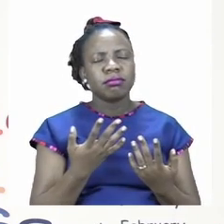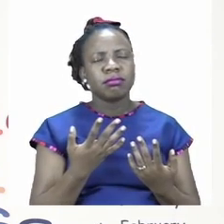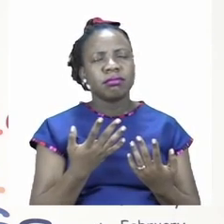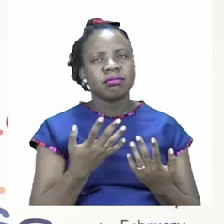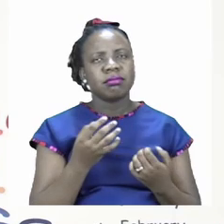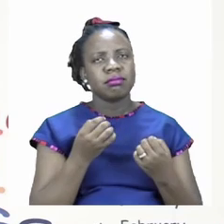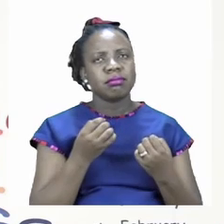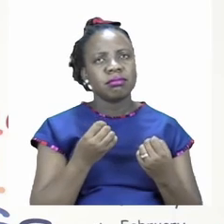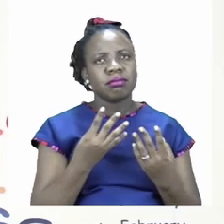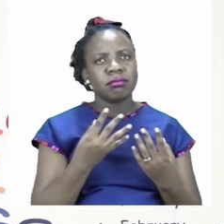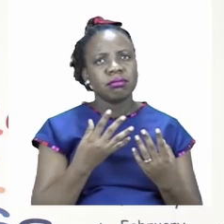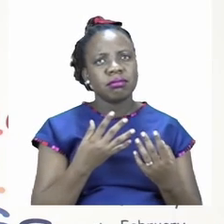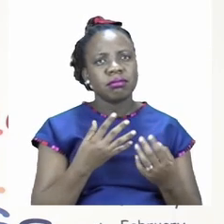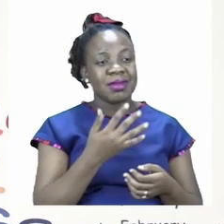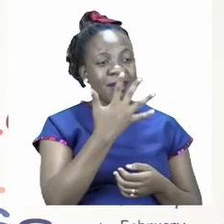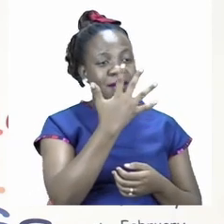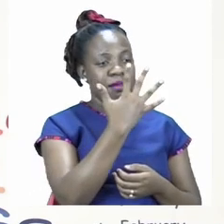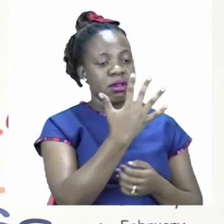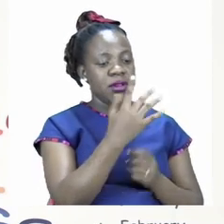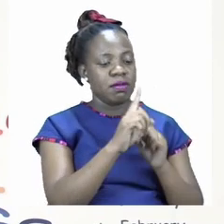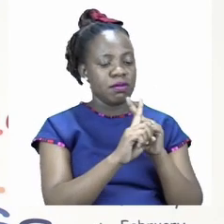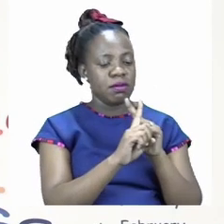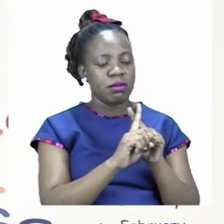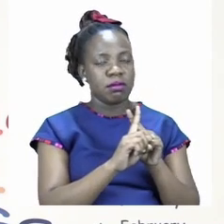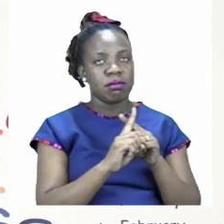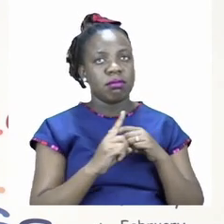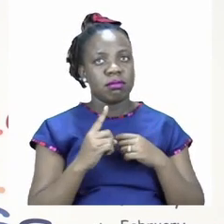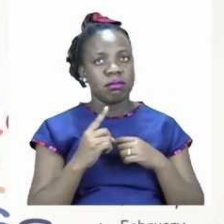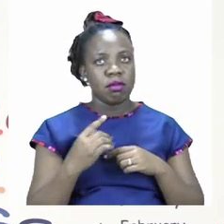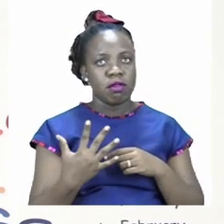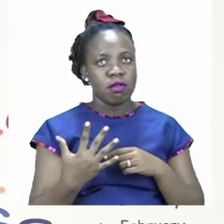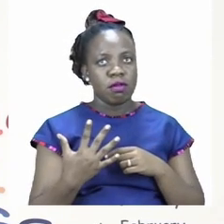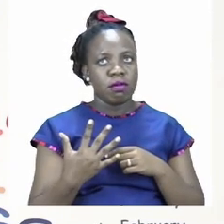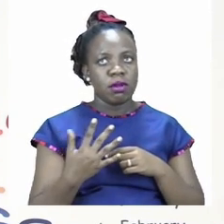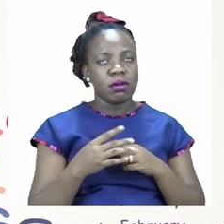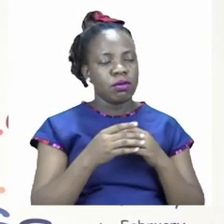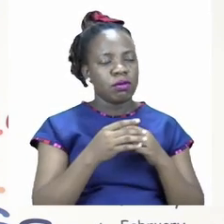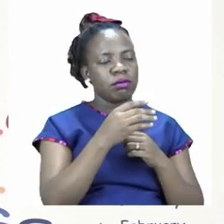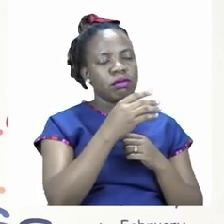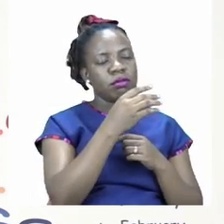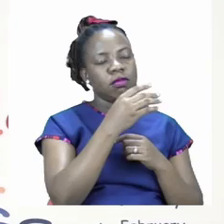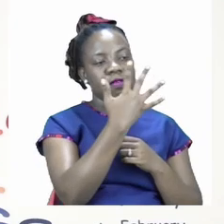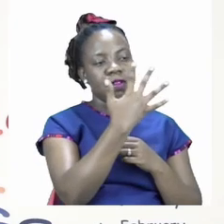yes, 5 times 4, boys and girls, is